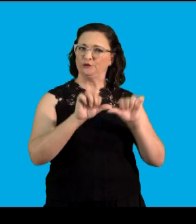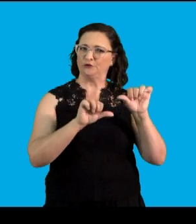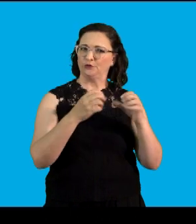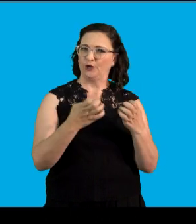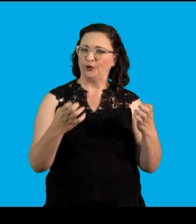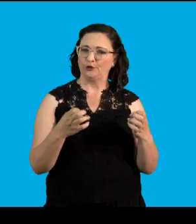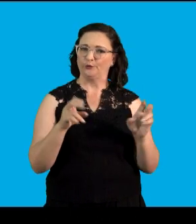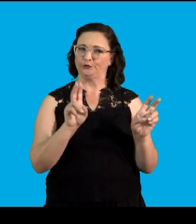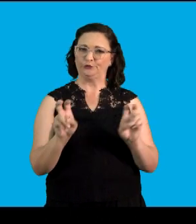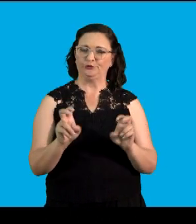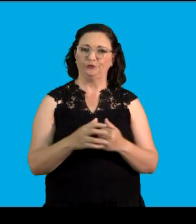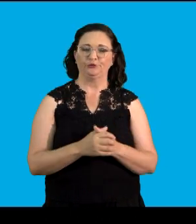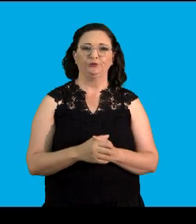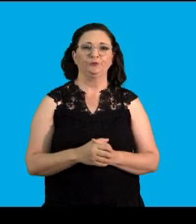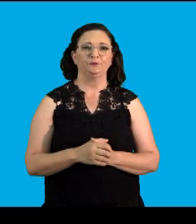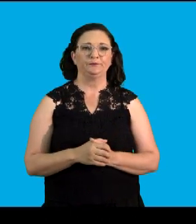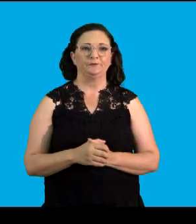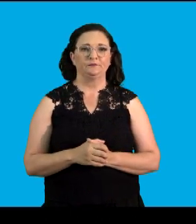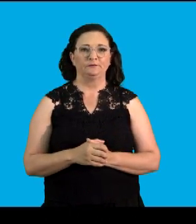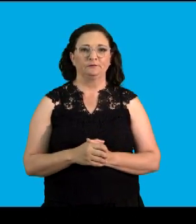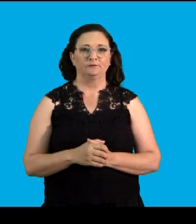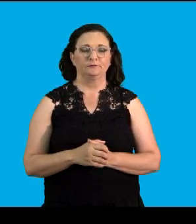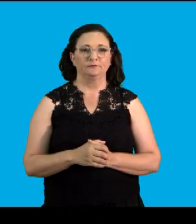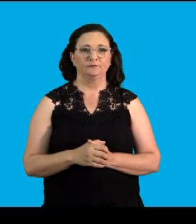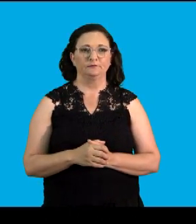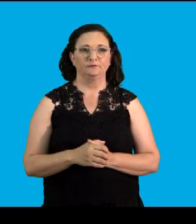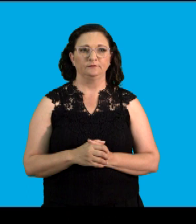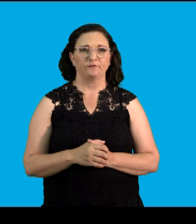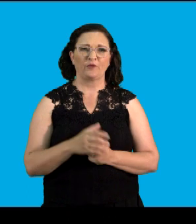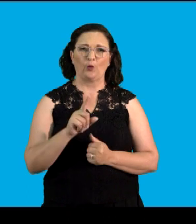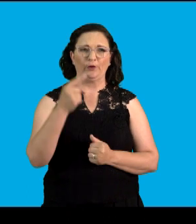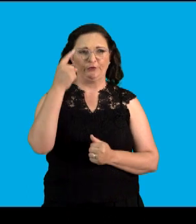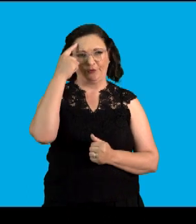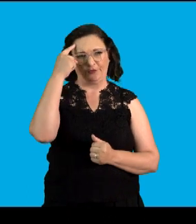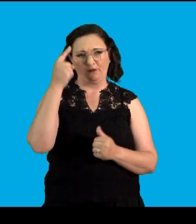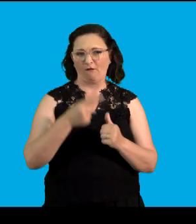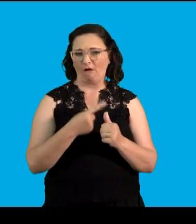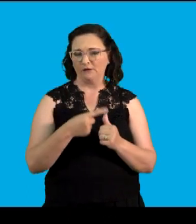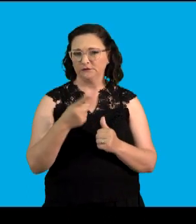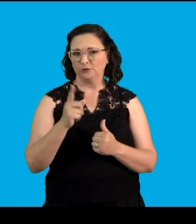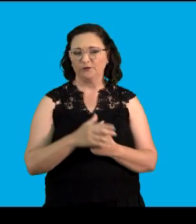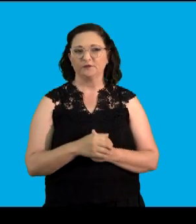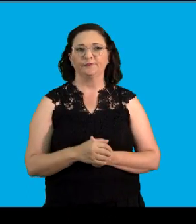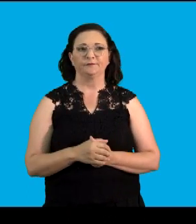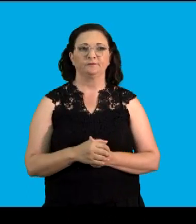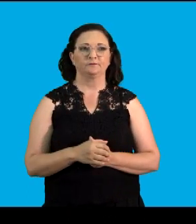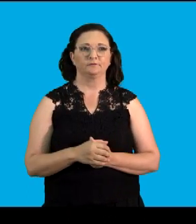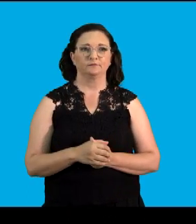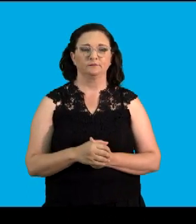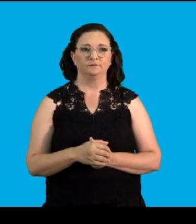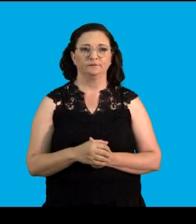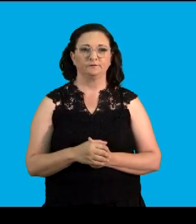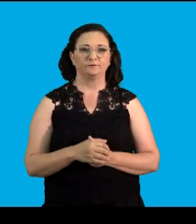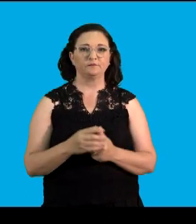is being referred to from the scenario? All right, so what do you think is the answer? Right, here's